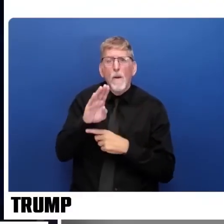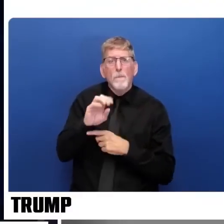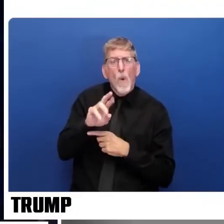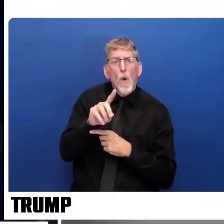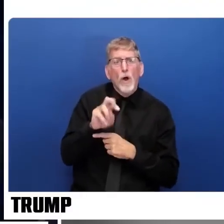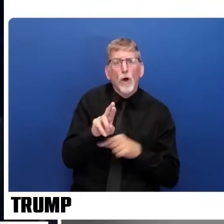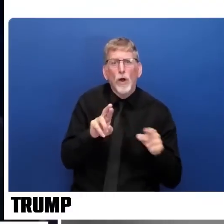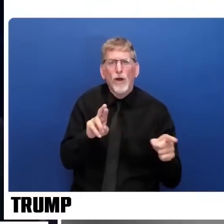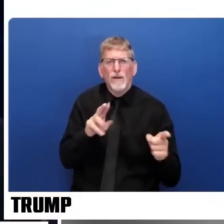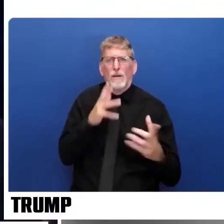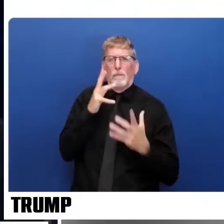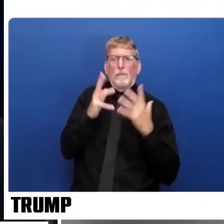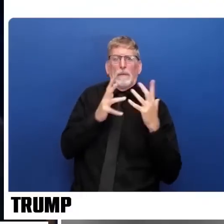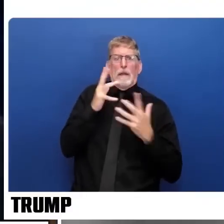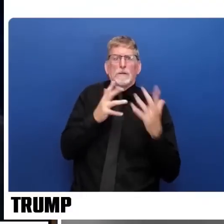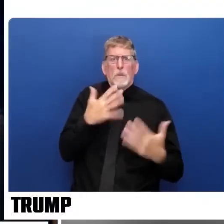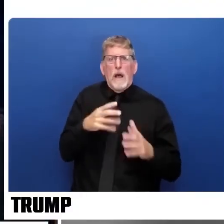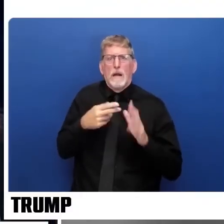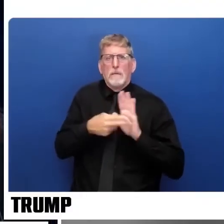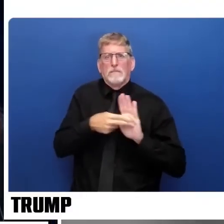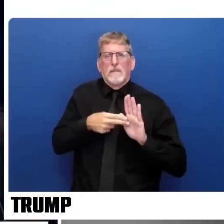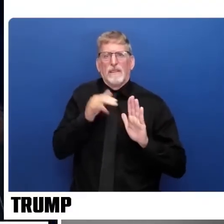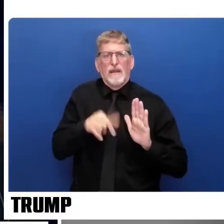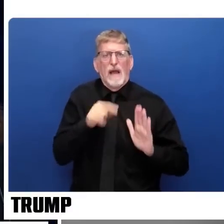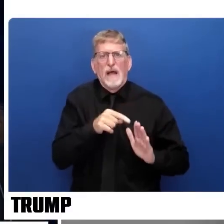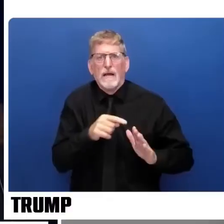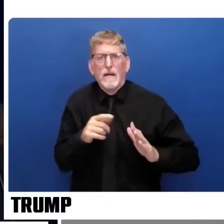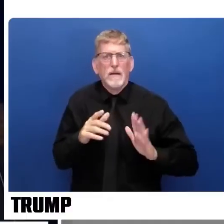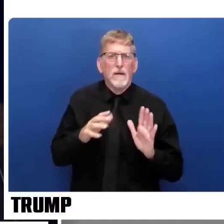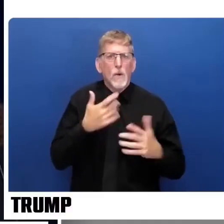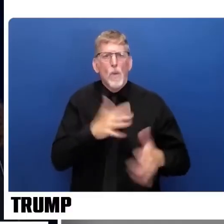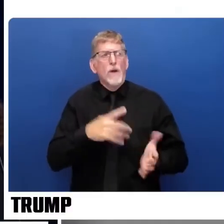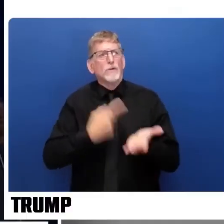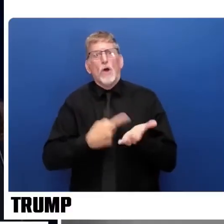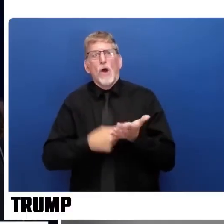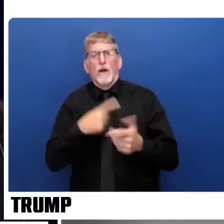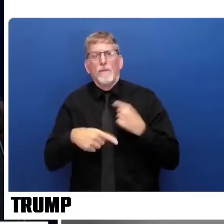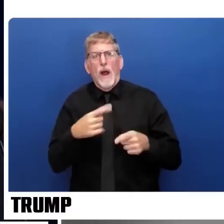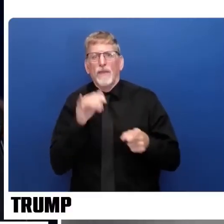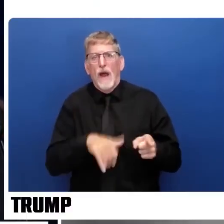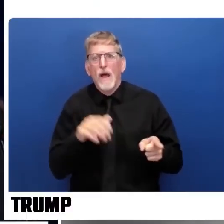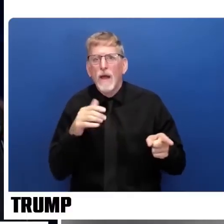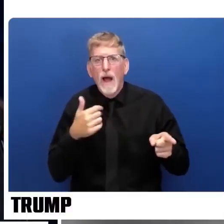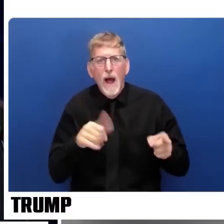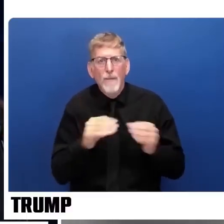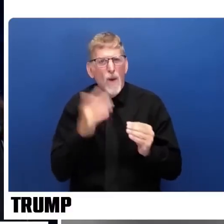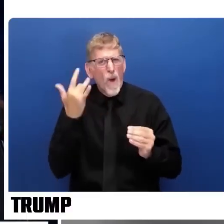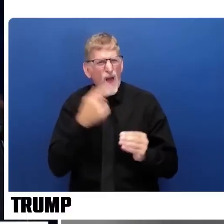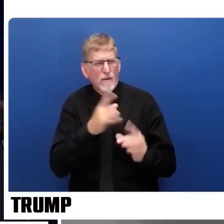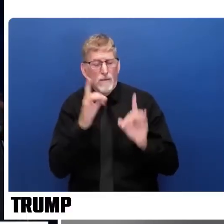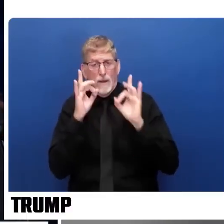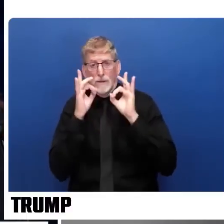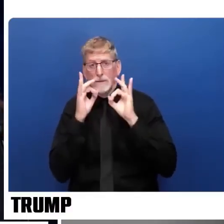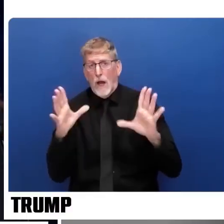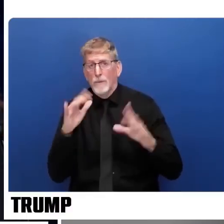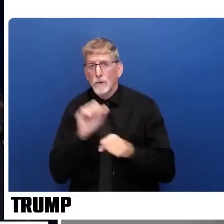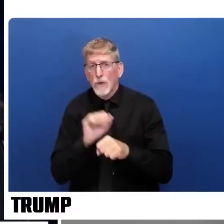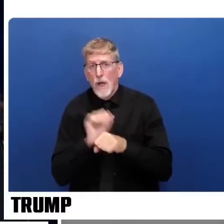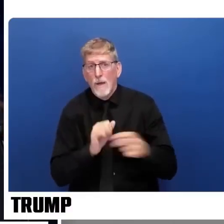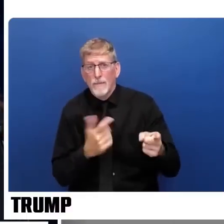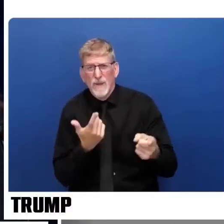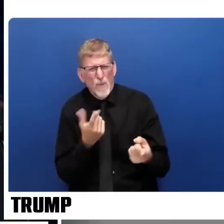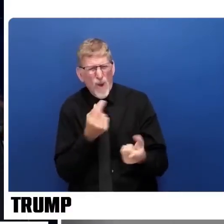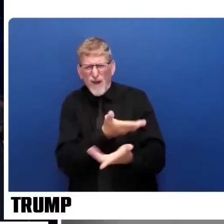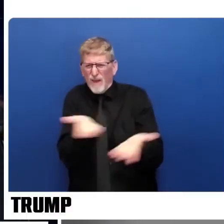you're not talking about the border yet. That's because she knows what a bad job they've done. What about those people? When are they going to be